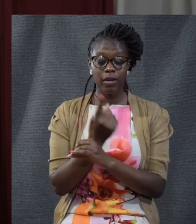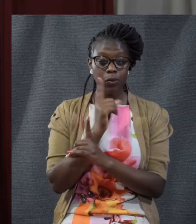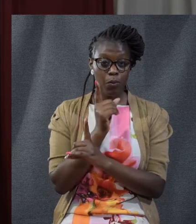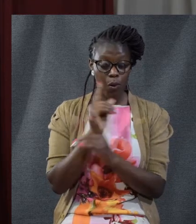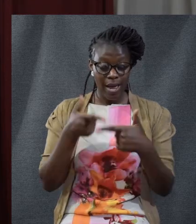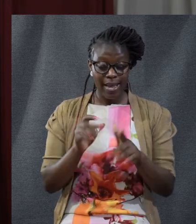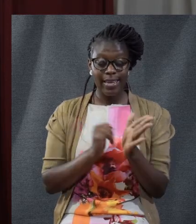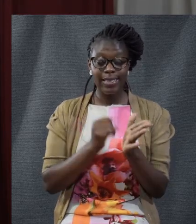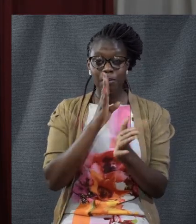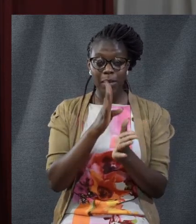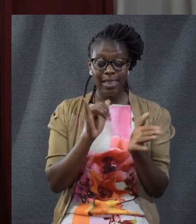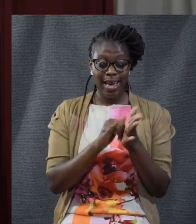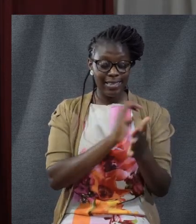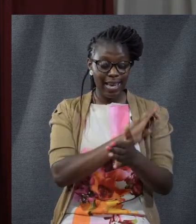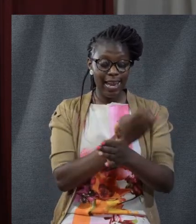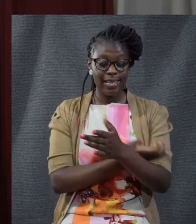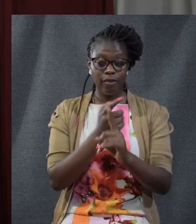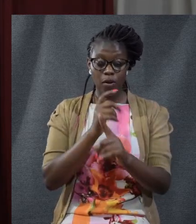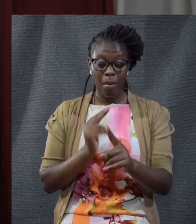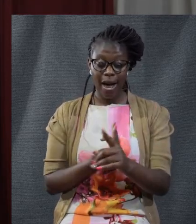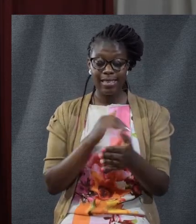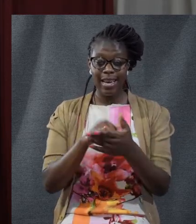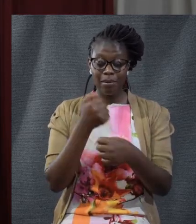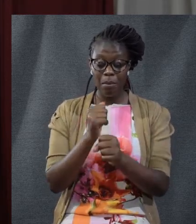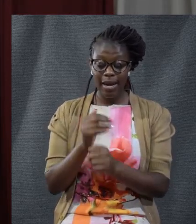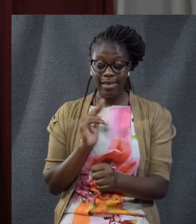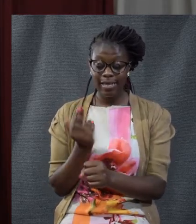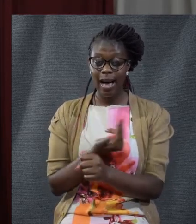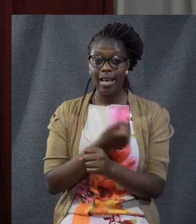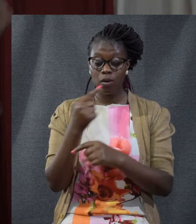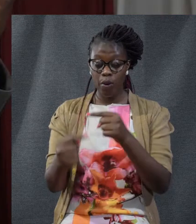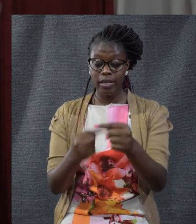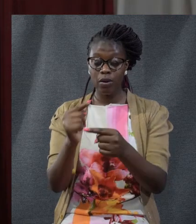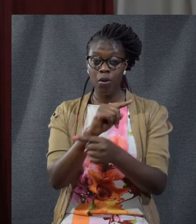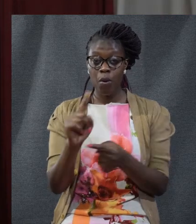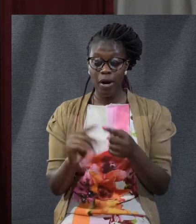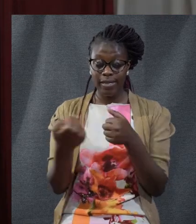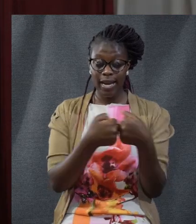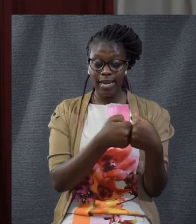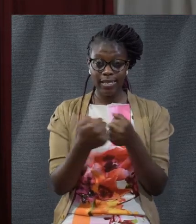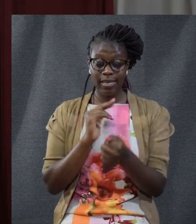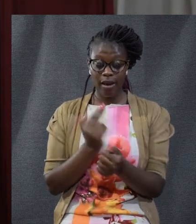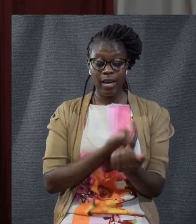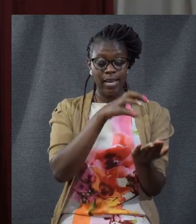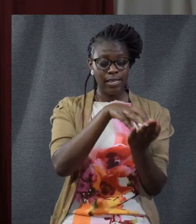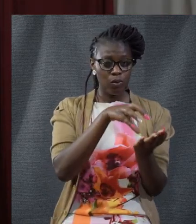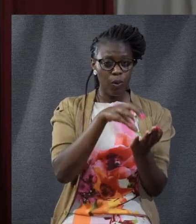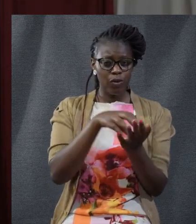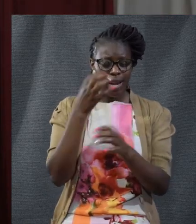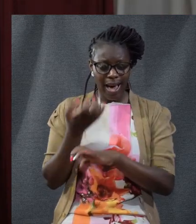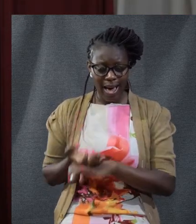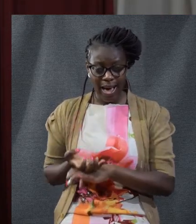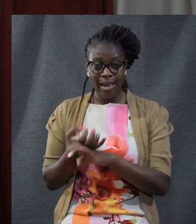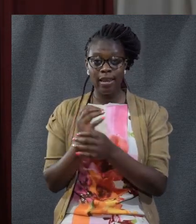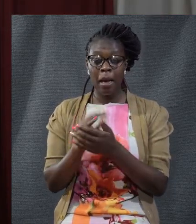tomorrow. Let it be that energy that comes from within that pushes us, even when challenges are there. The situations may be